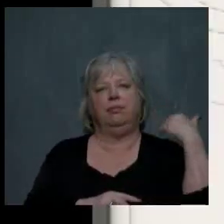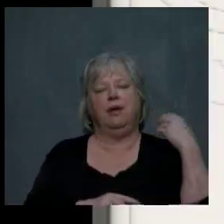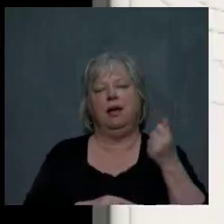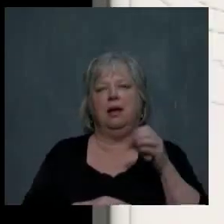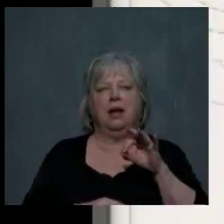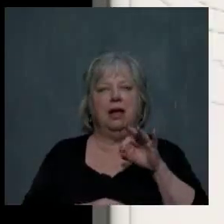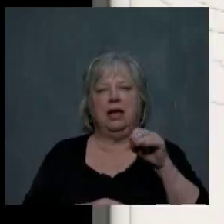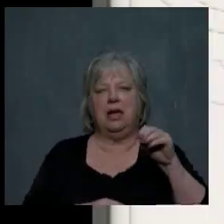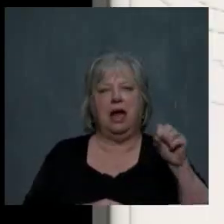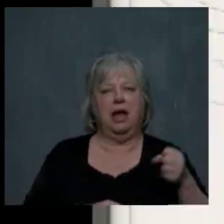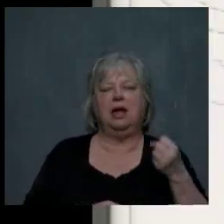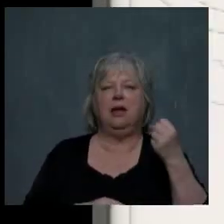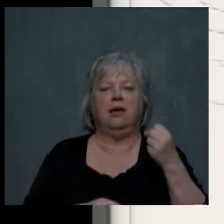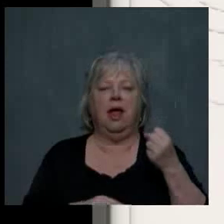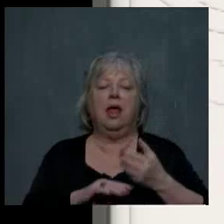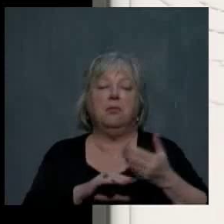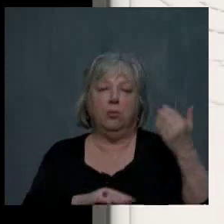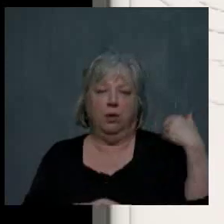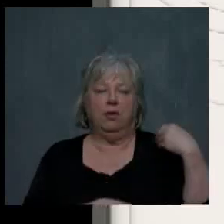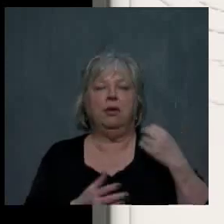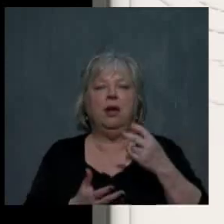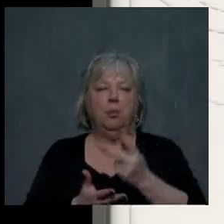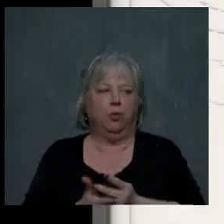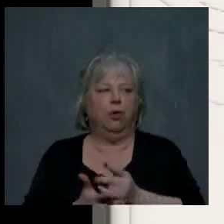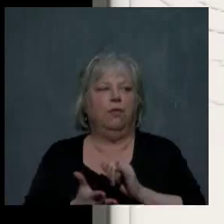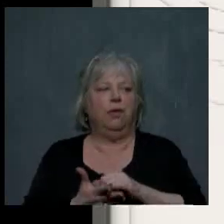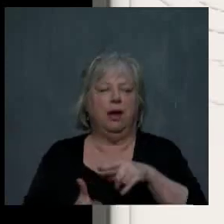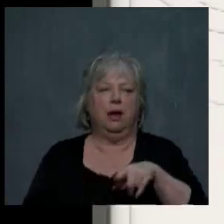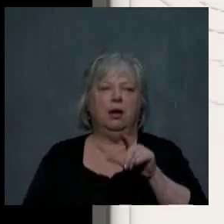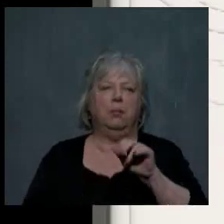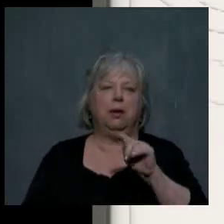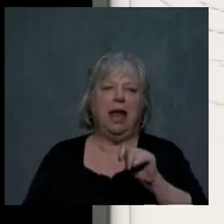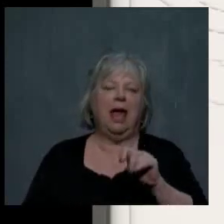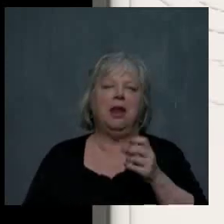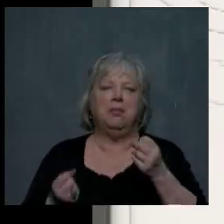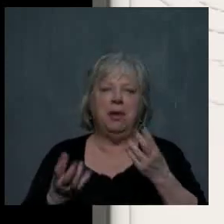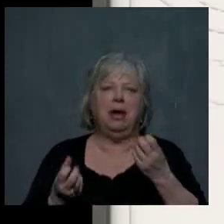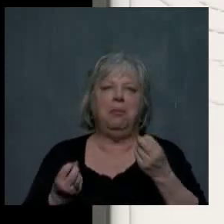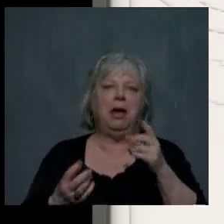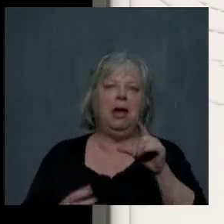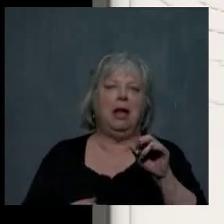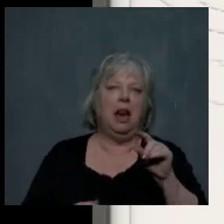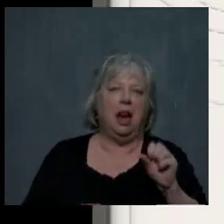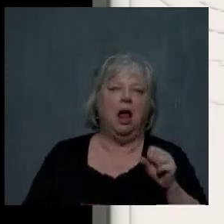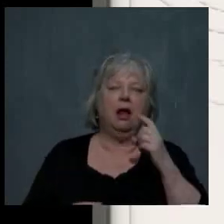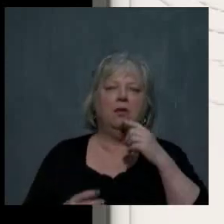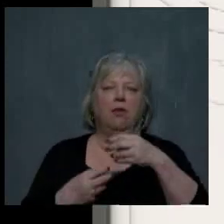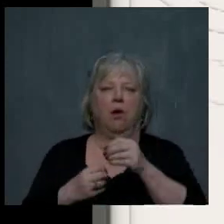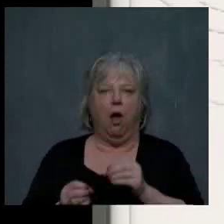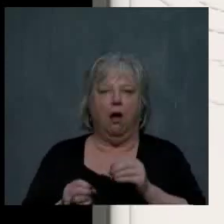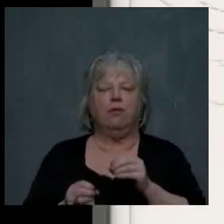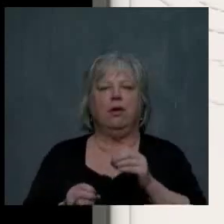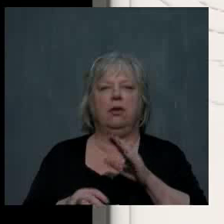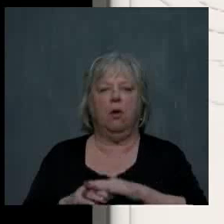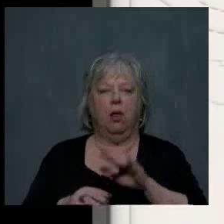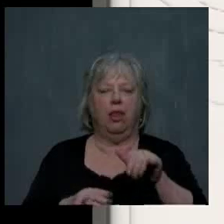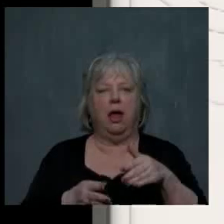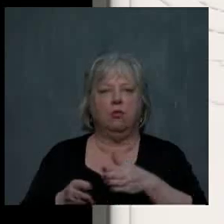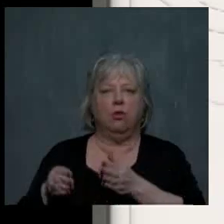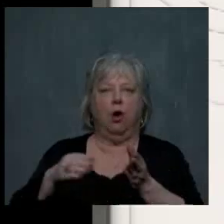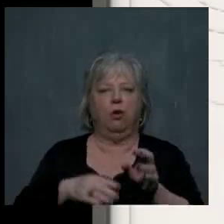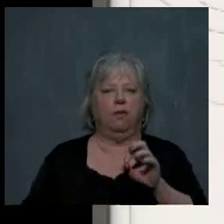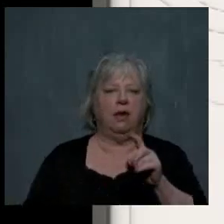that plat that platted a lot of the lots along Executive Center as office uses. Included in that